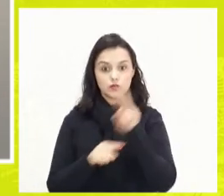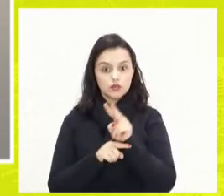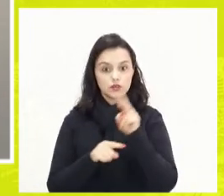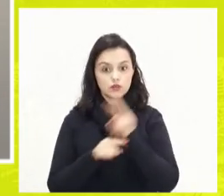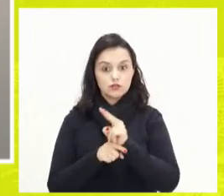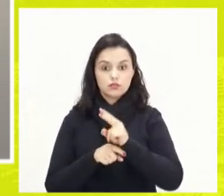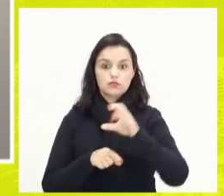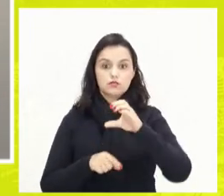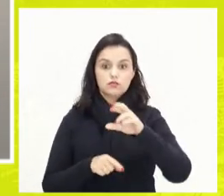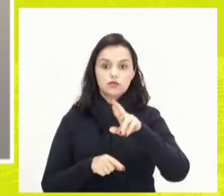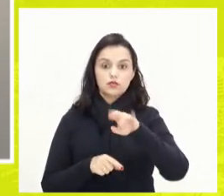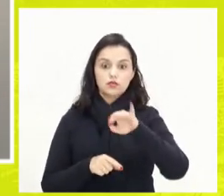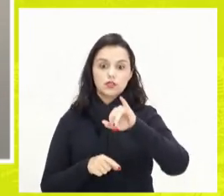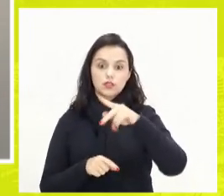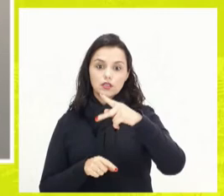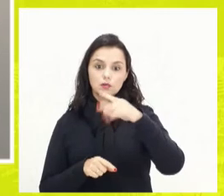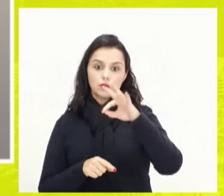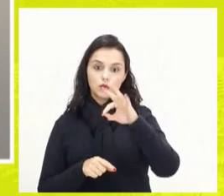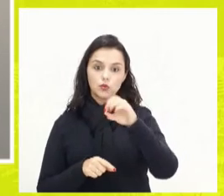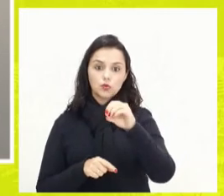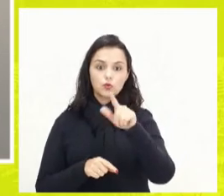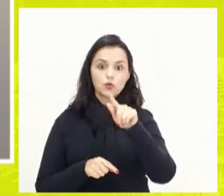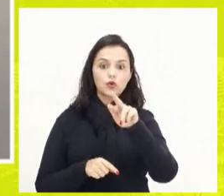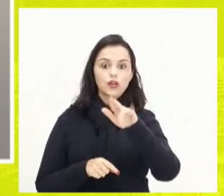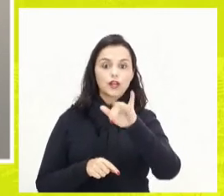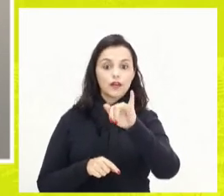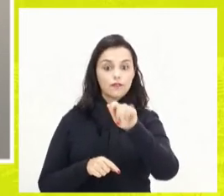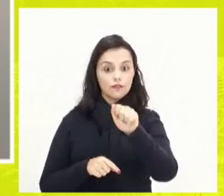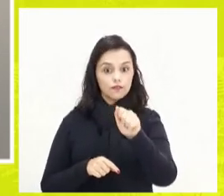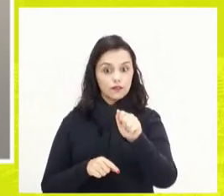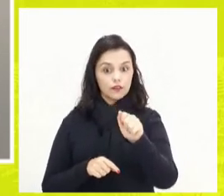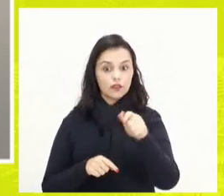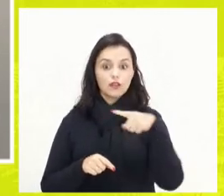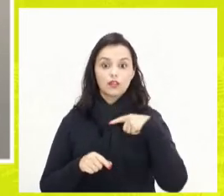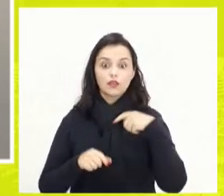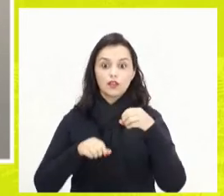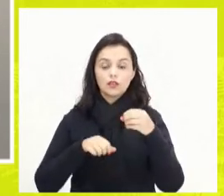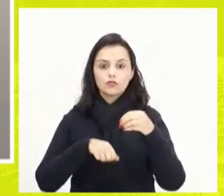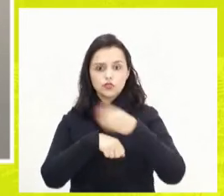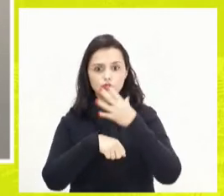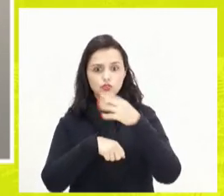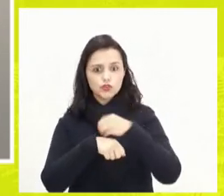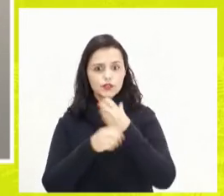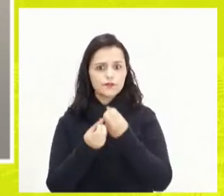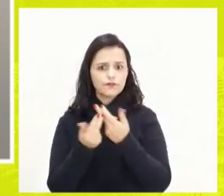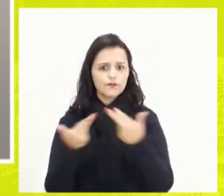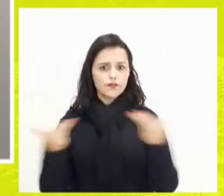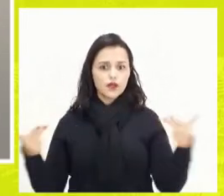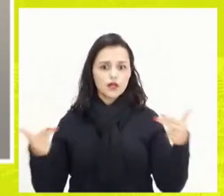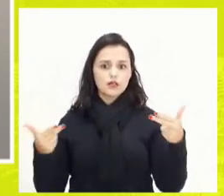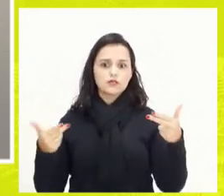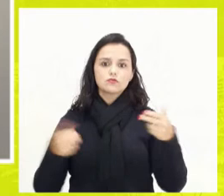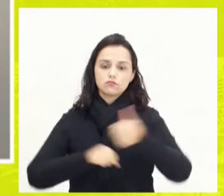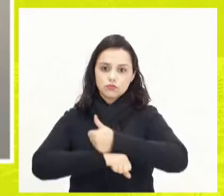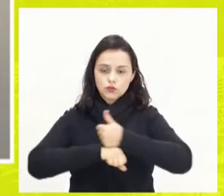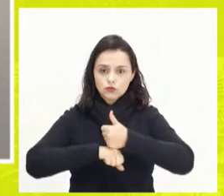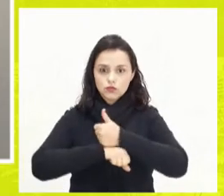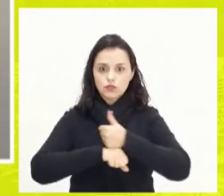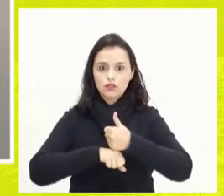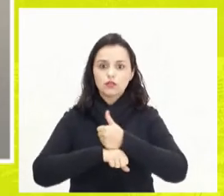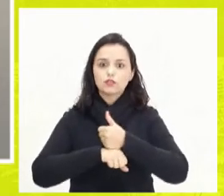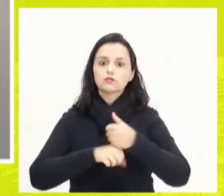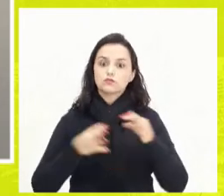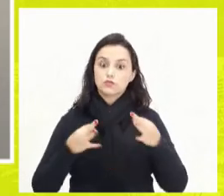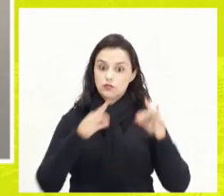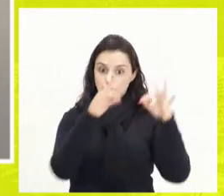encryption there's there are many tips and issues that i t professionals have been talking uh my